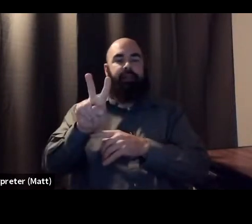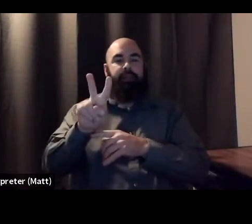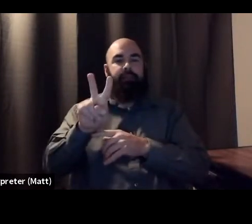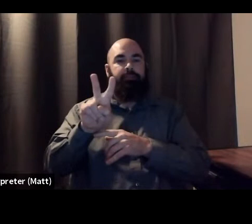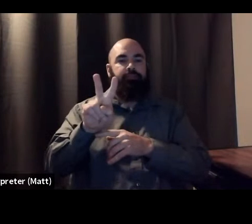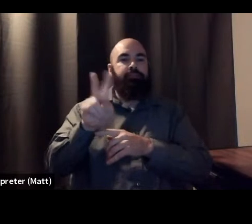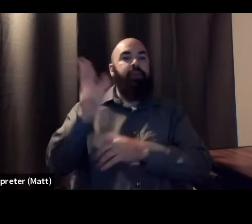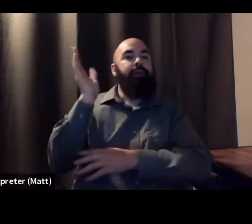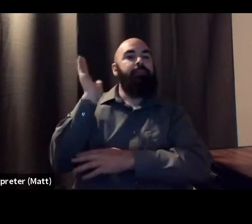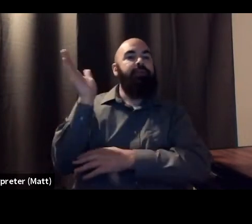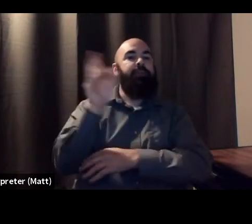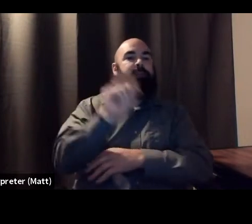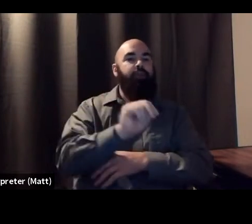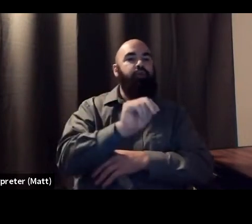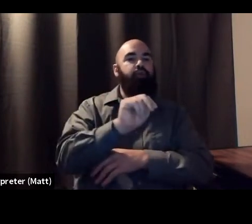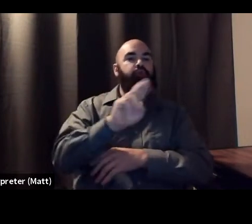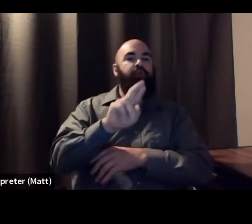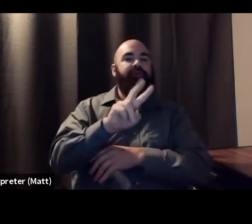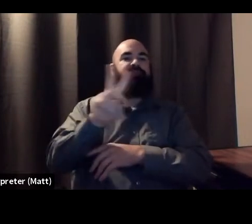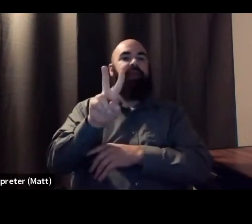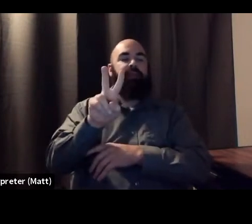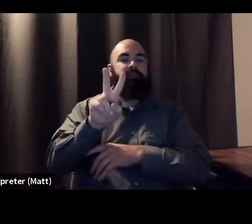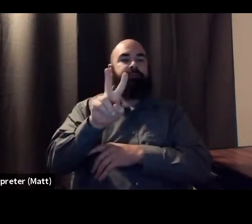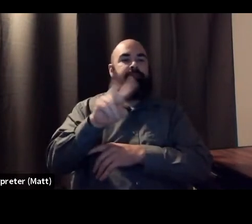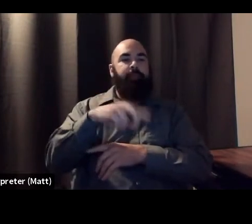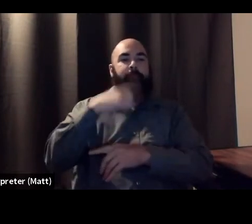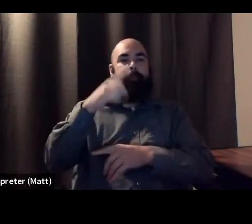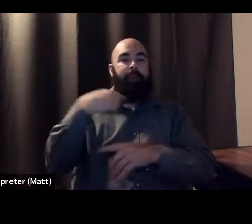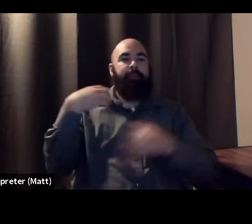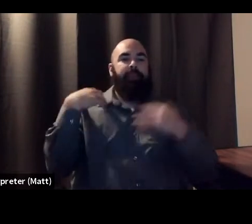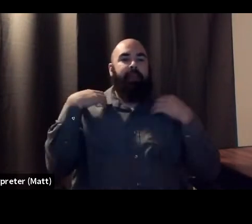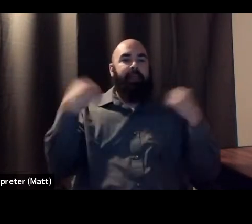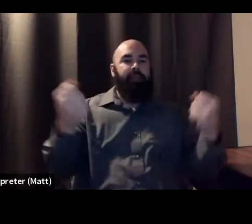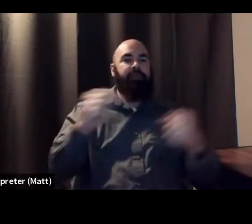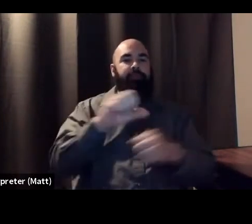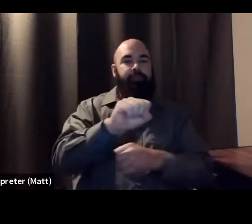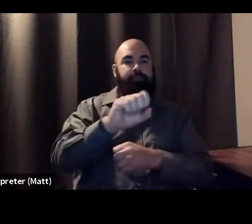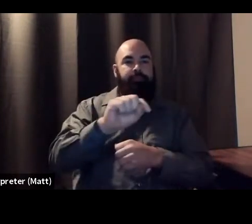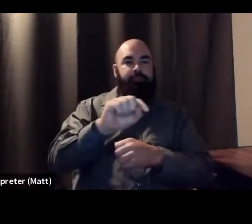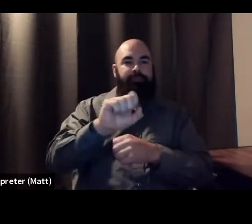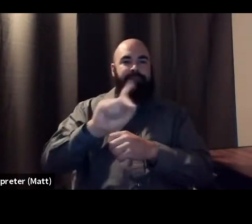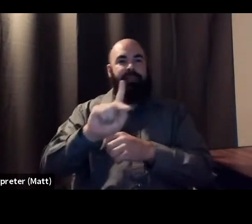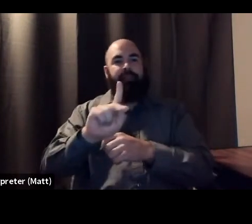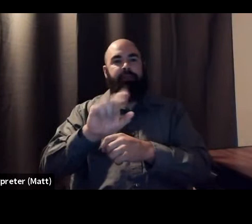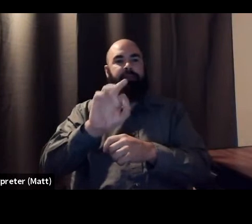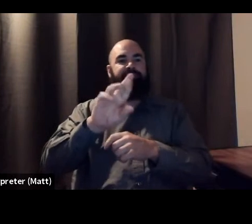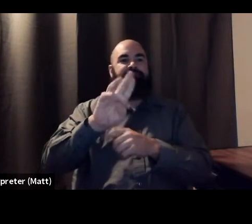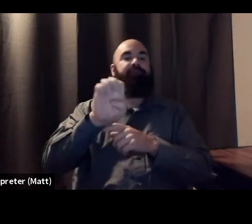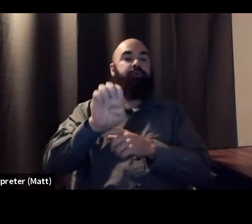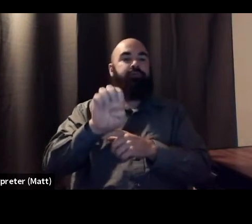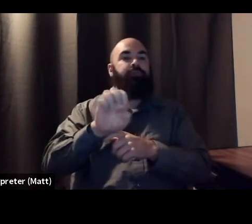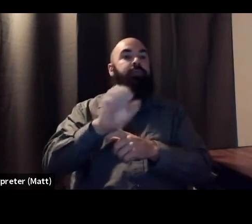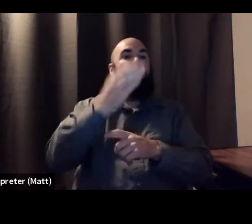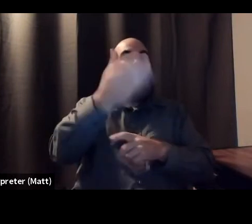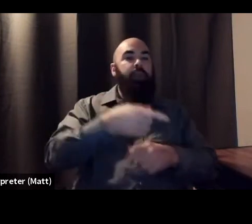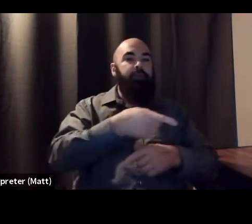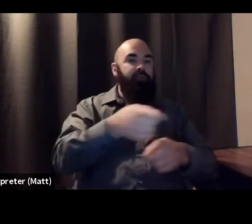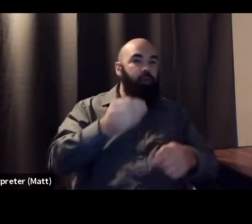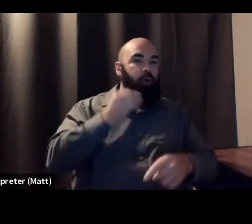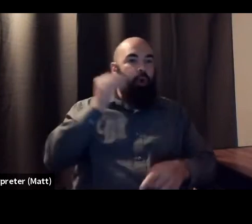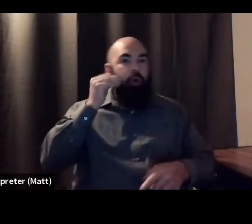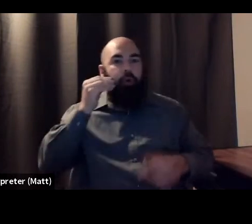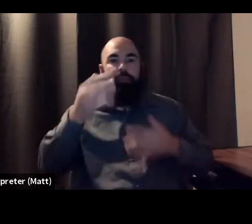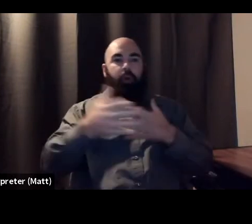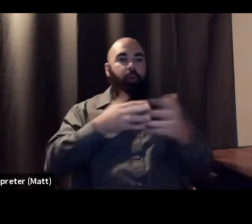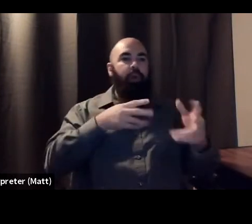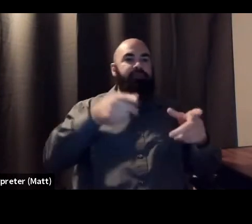Valley Public Health Task Force. We appreciate you welcoming us into your homes or wherever you may be viewing this event. It has